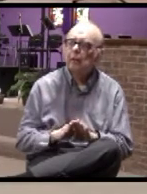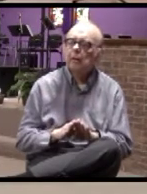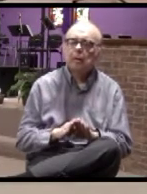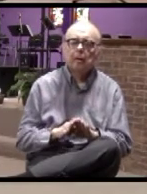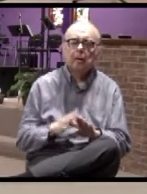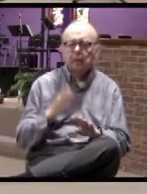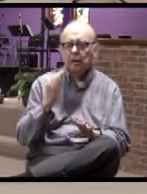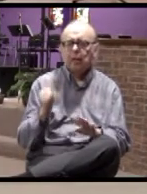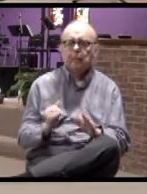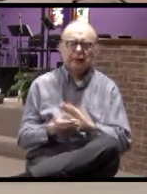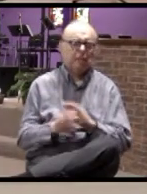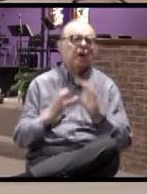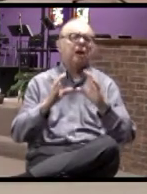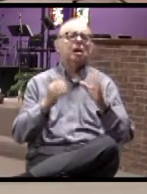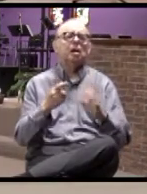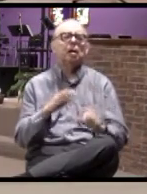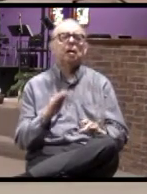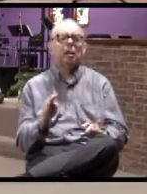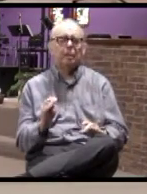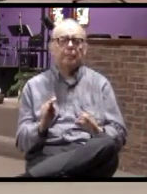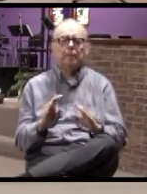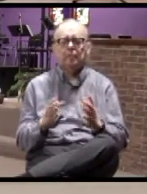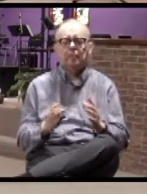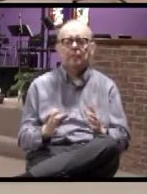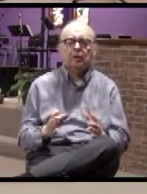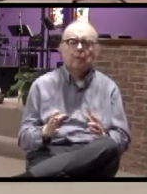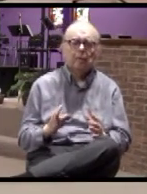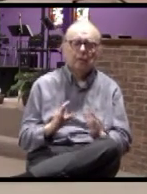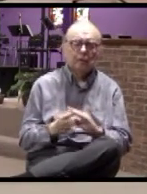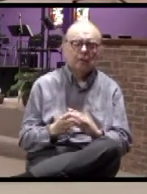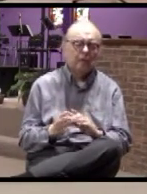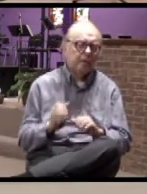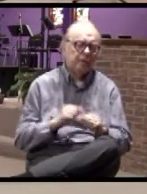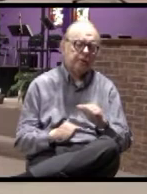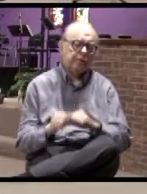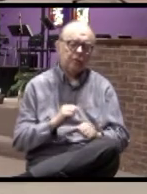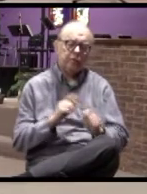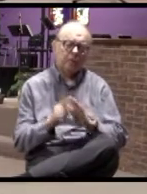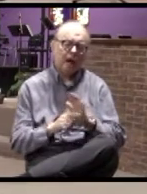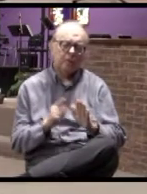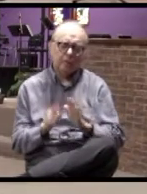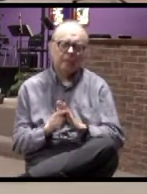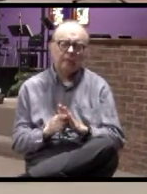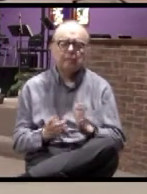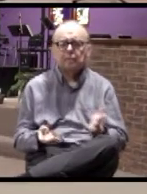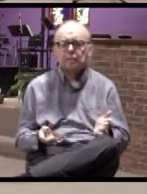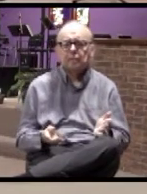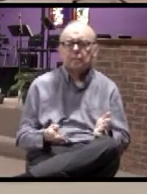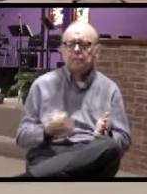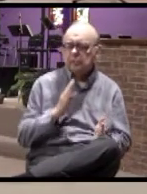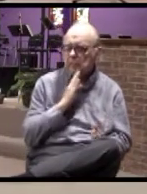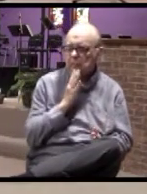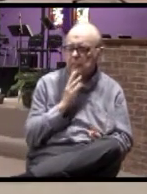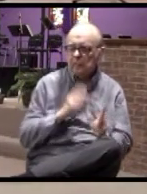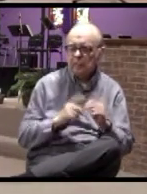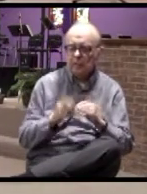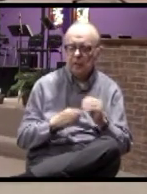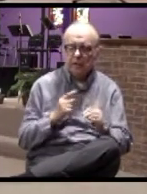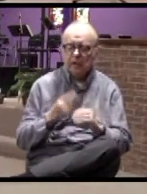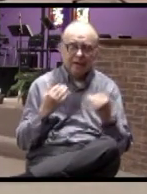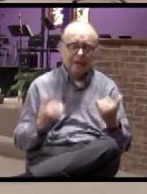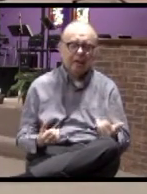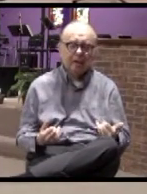Amen. It's become a club. It's become a social hour. You talk to people about